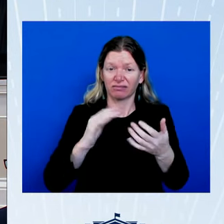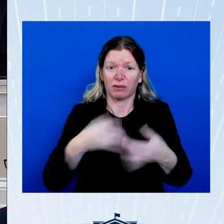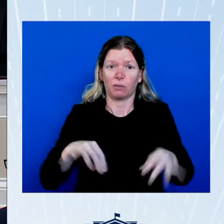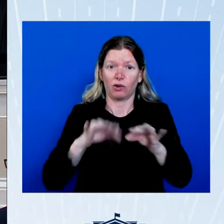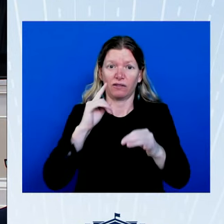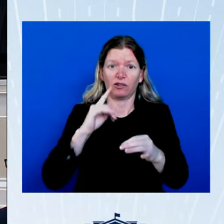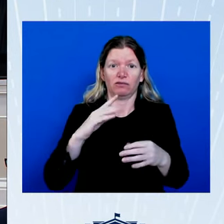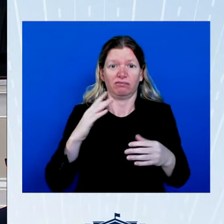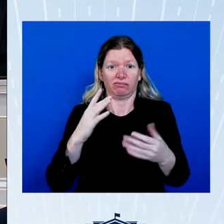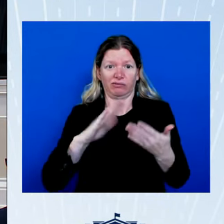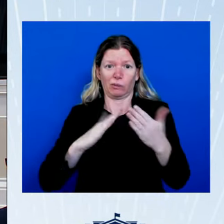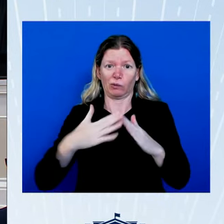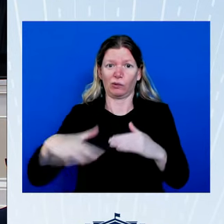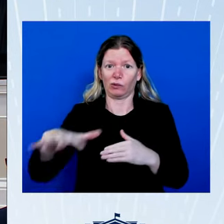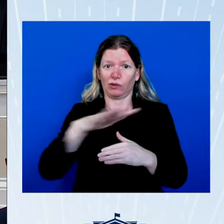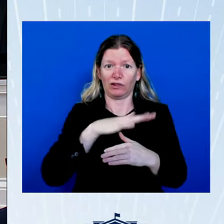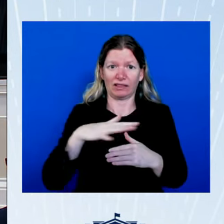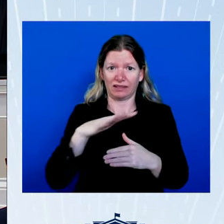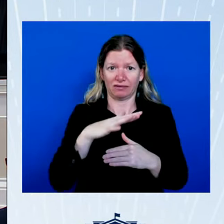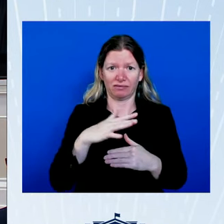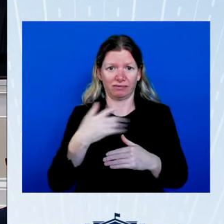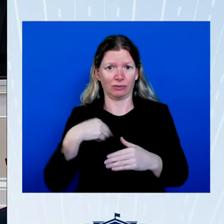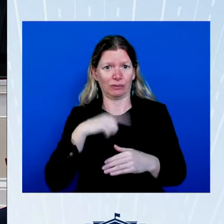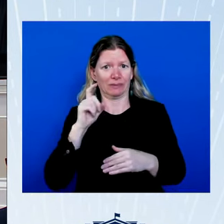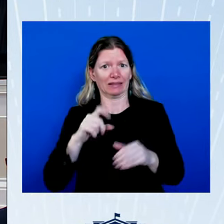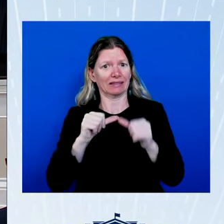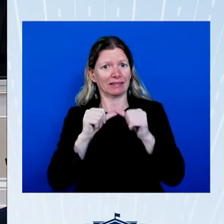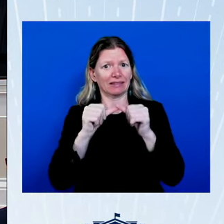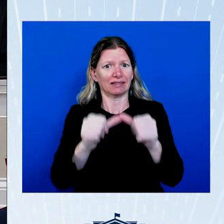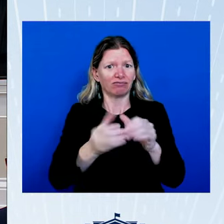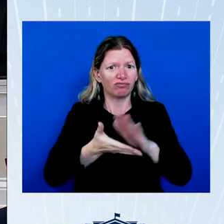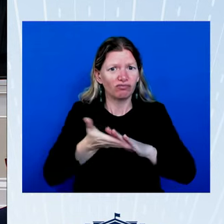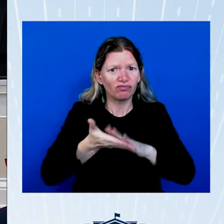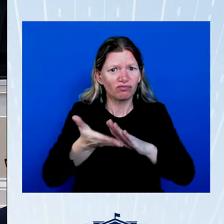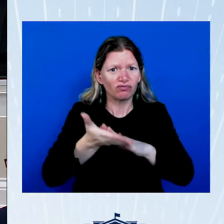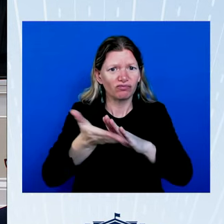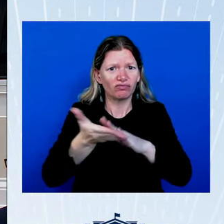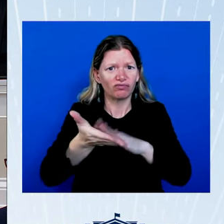running smoothly in a changing climate is an important challenge.